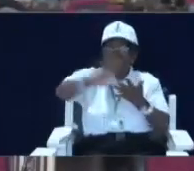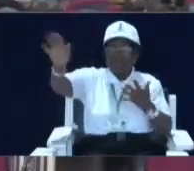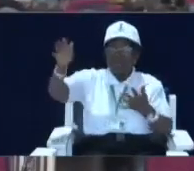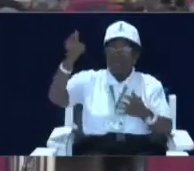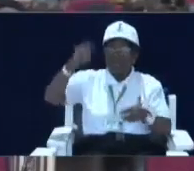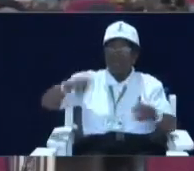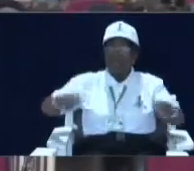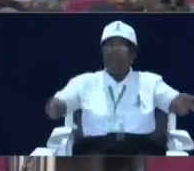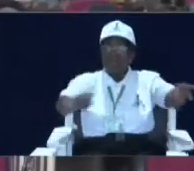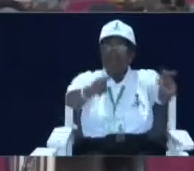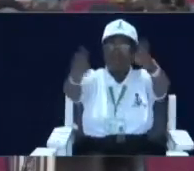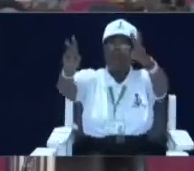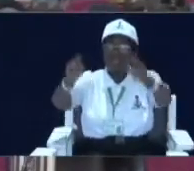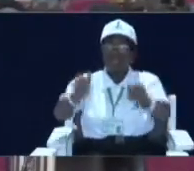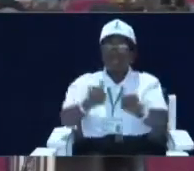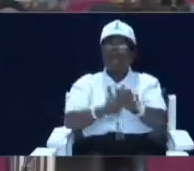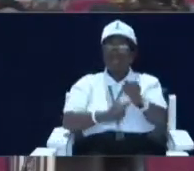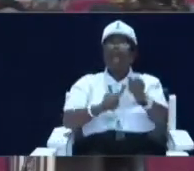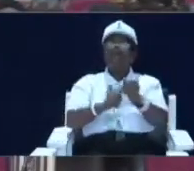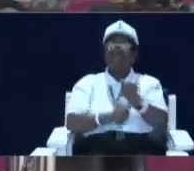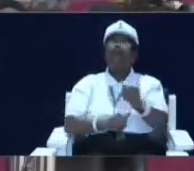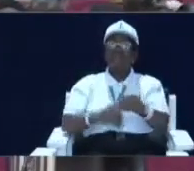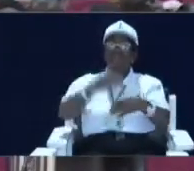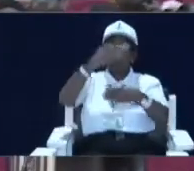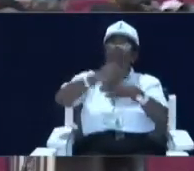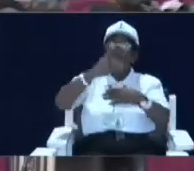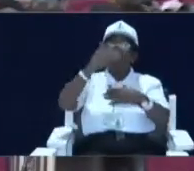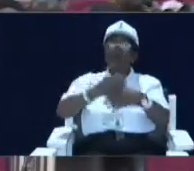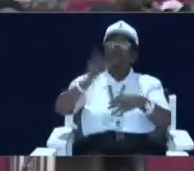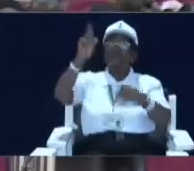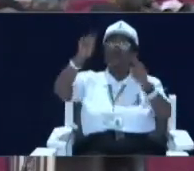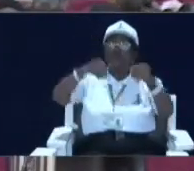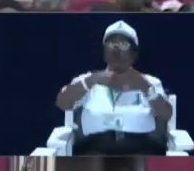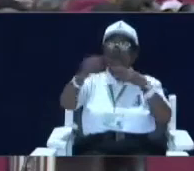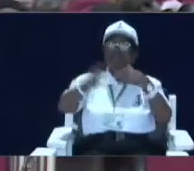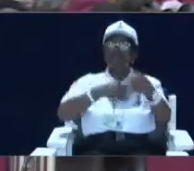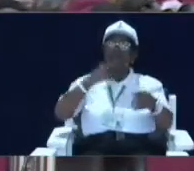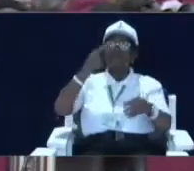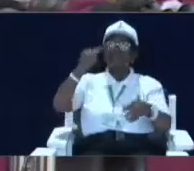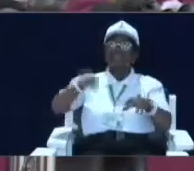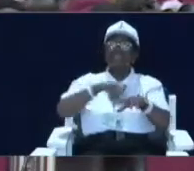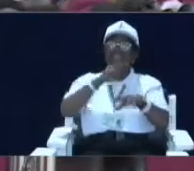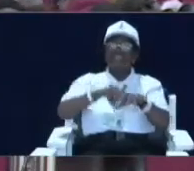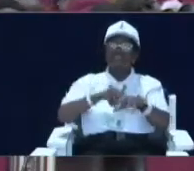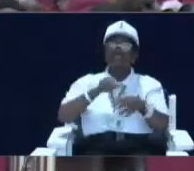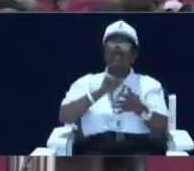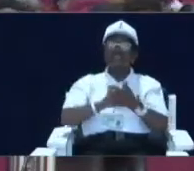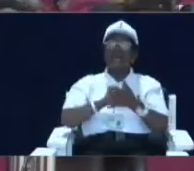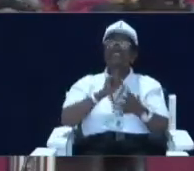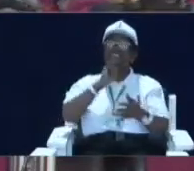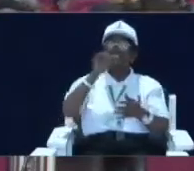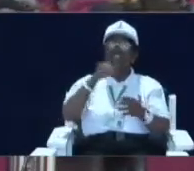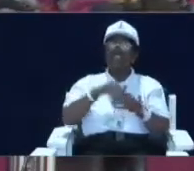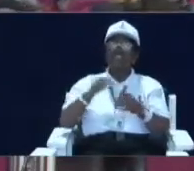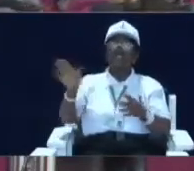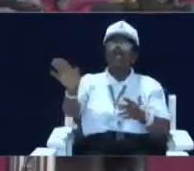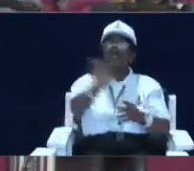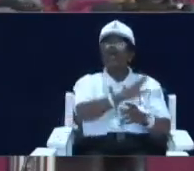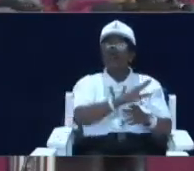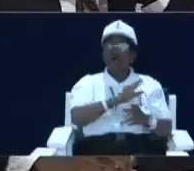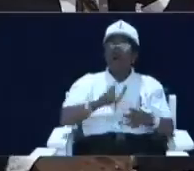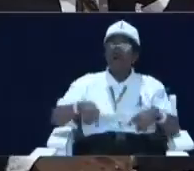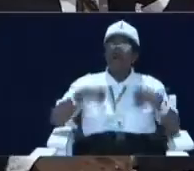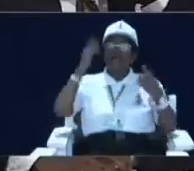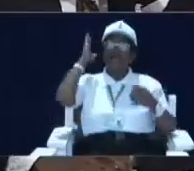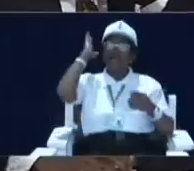Every wall, no matter the nature, that is in your life, will fall next